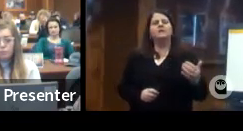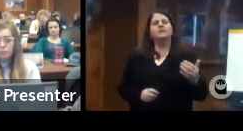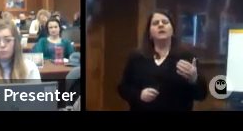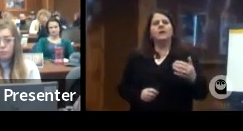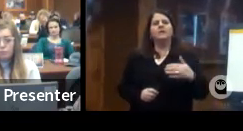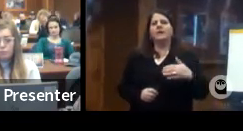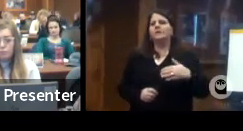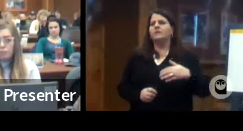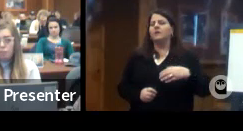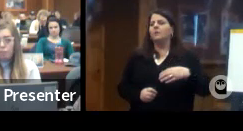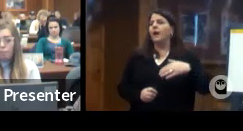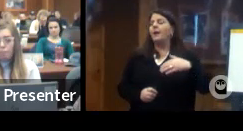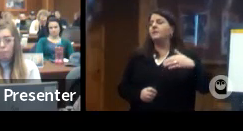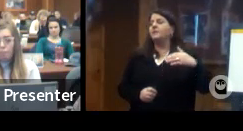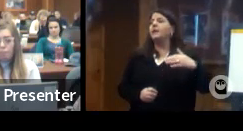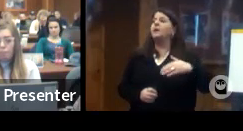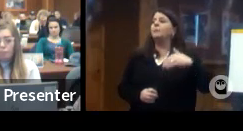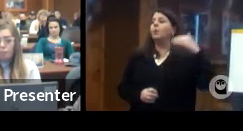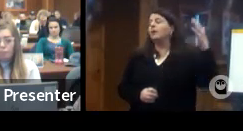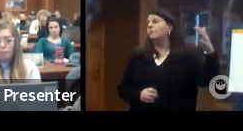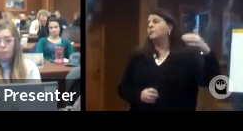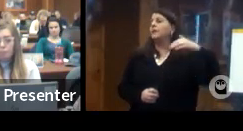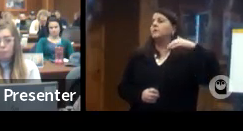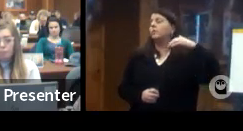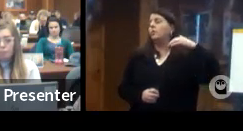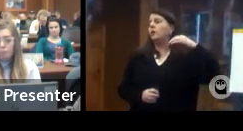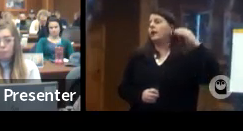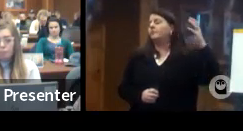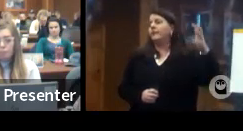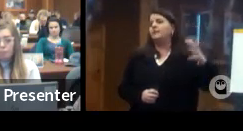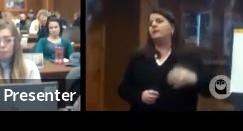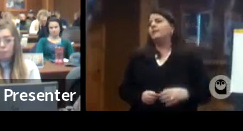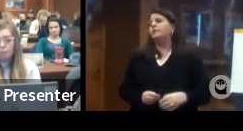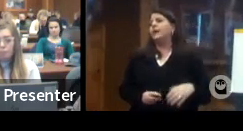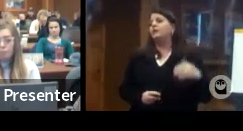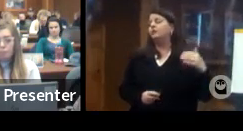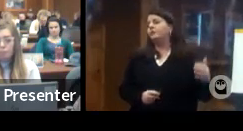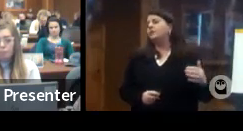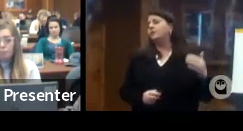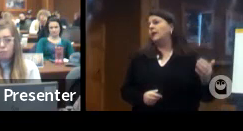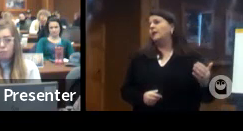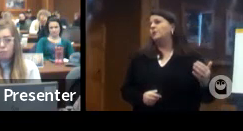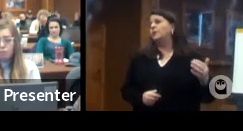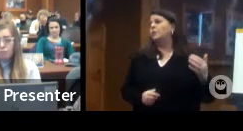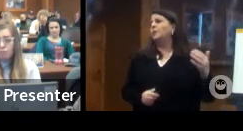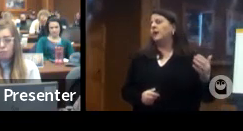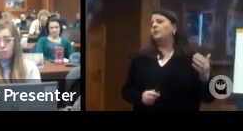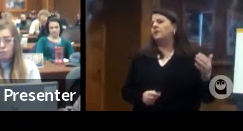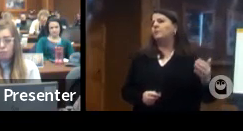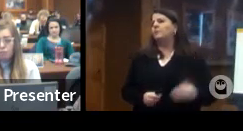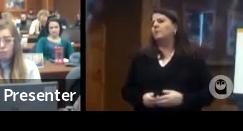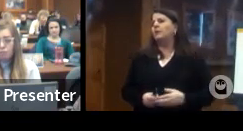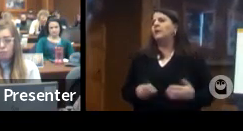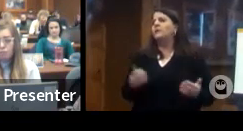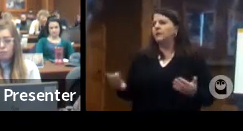in a case that, you know, perhaps is getting more complex or at a felony level, and you feel that you can't do it